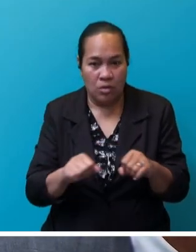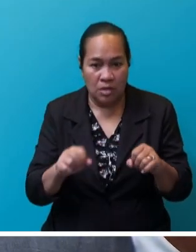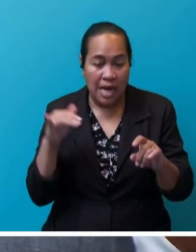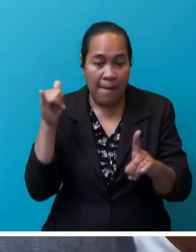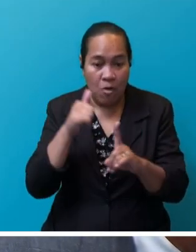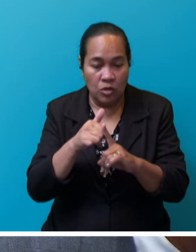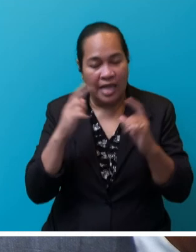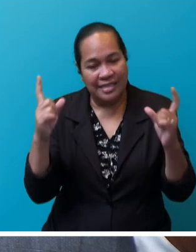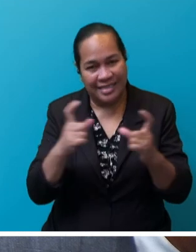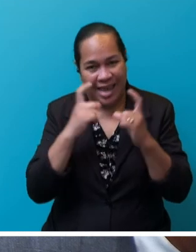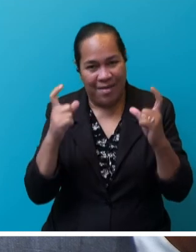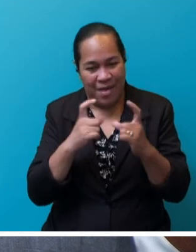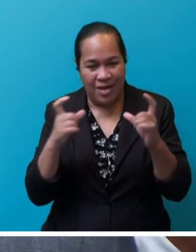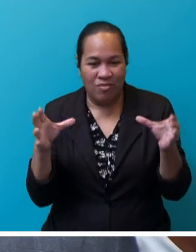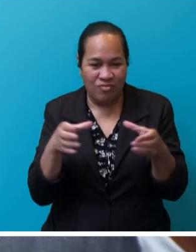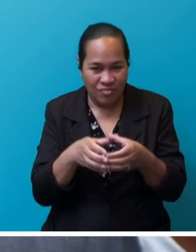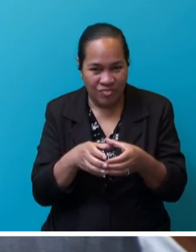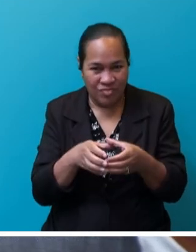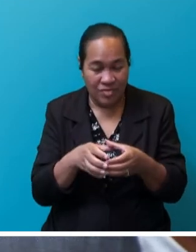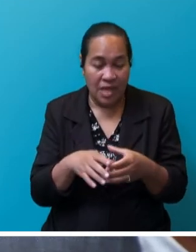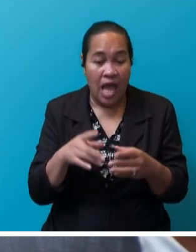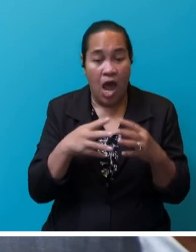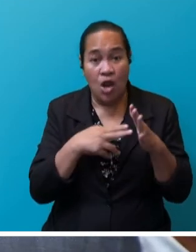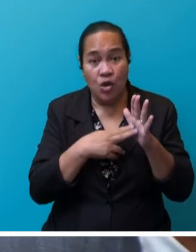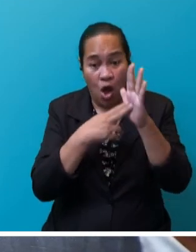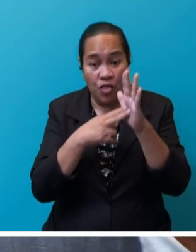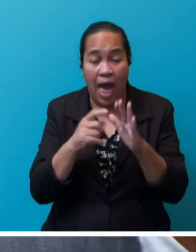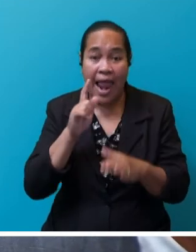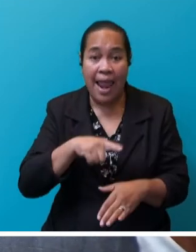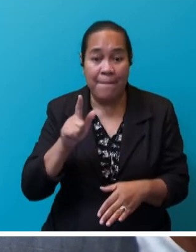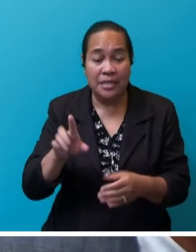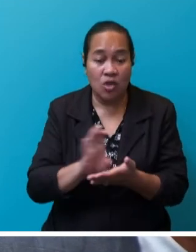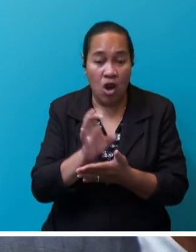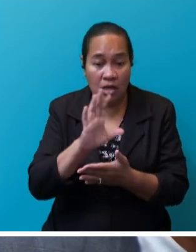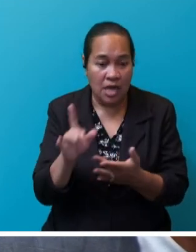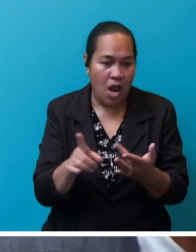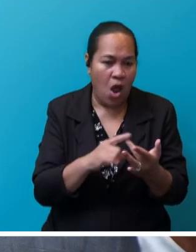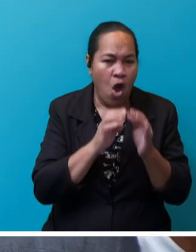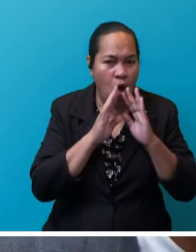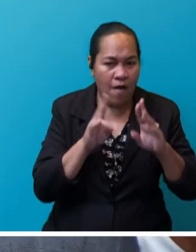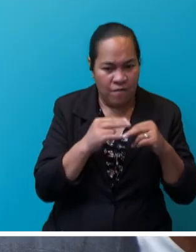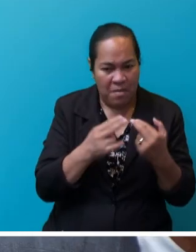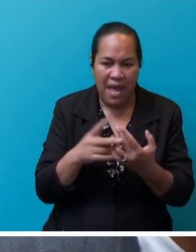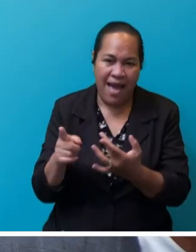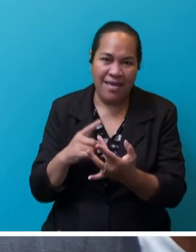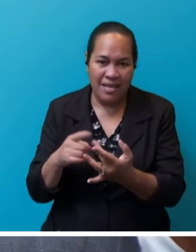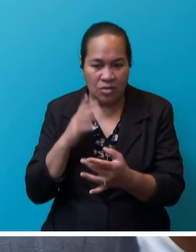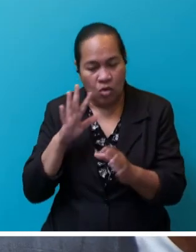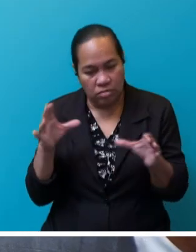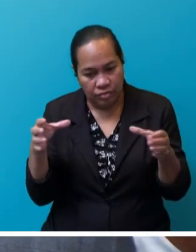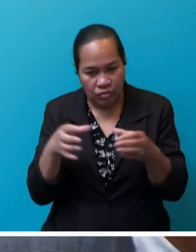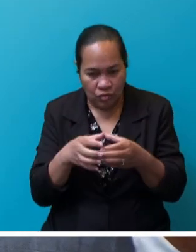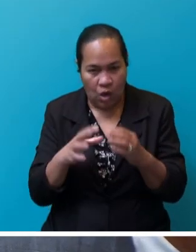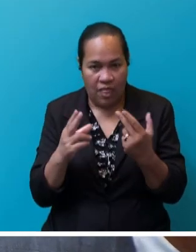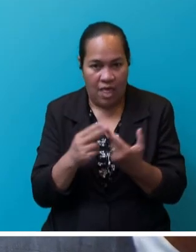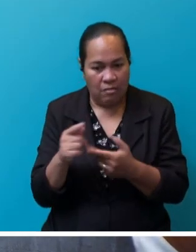teachers, and village elders. In Northern Division, Lambasa College, Holy Family, and Bethel Primary School came together to organize various